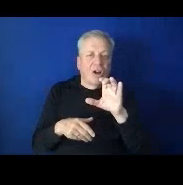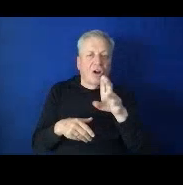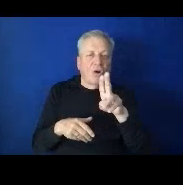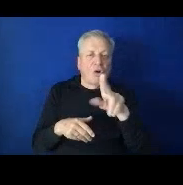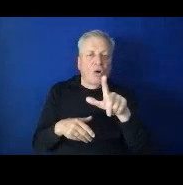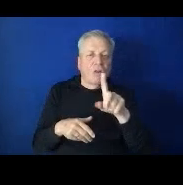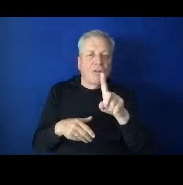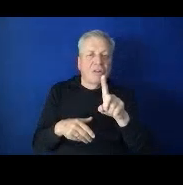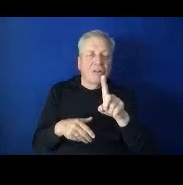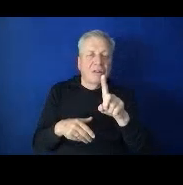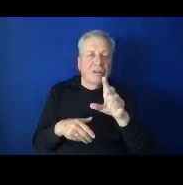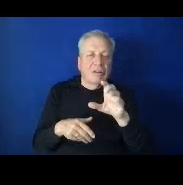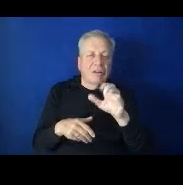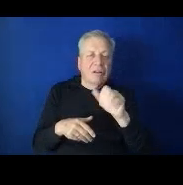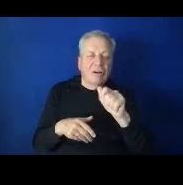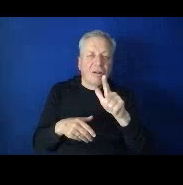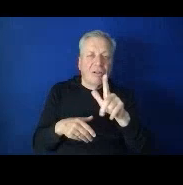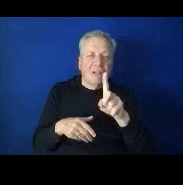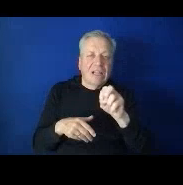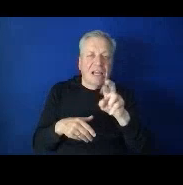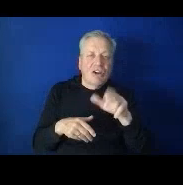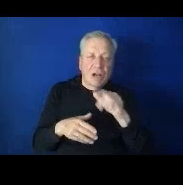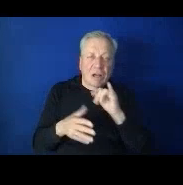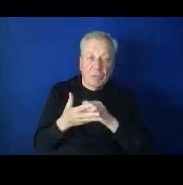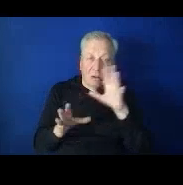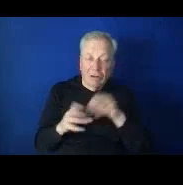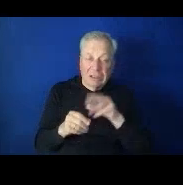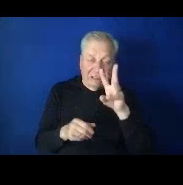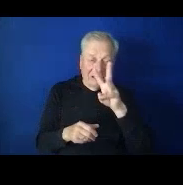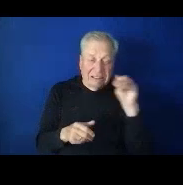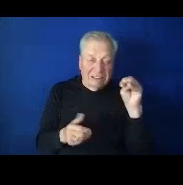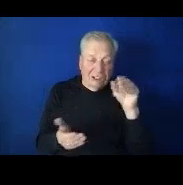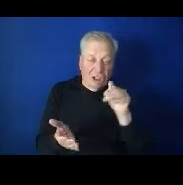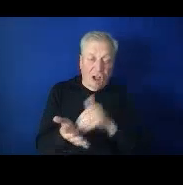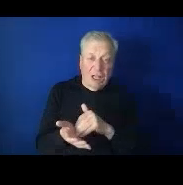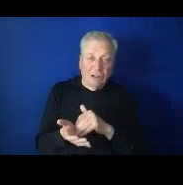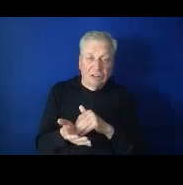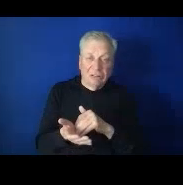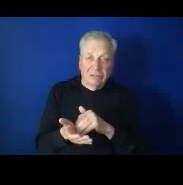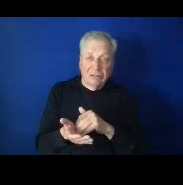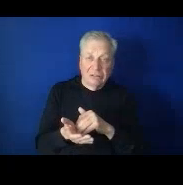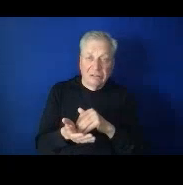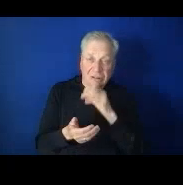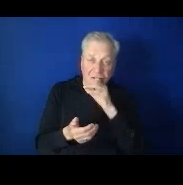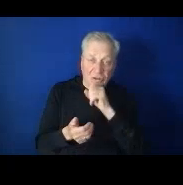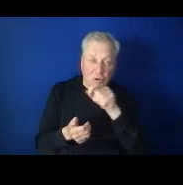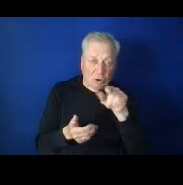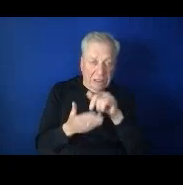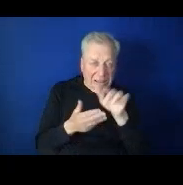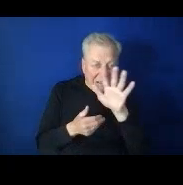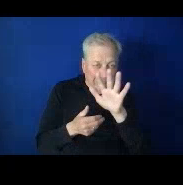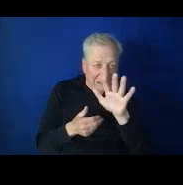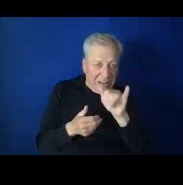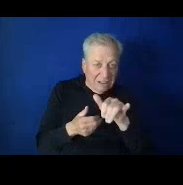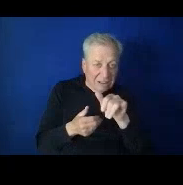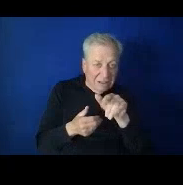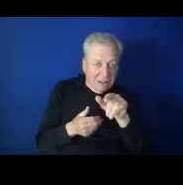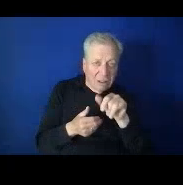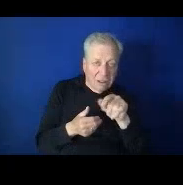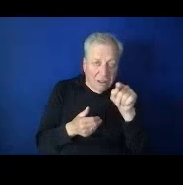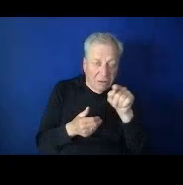in earthquakes, but the 630,000-year-old caldera boundary is right here, comes along